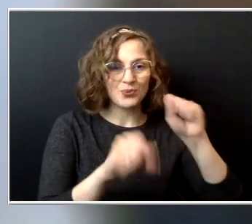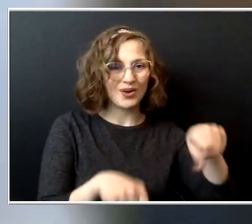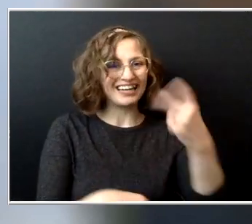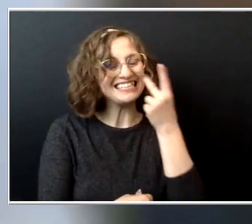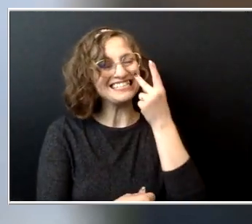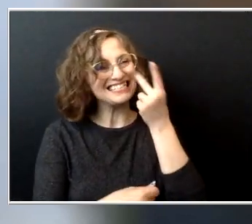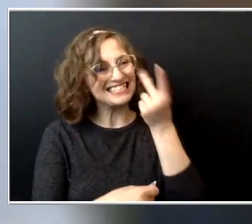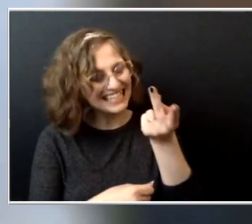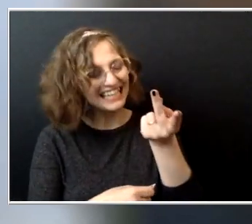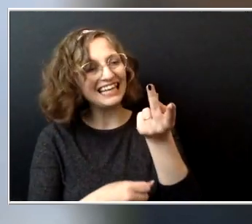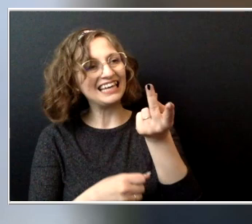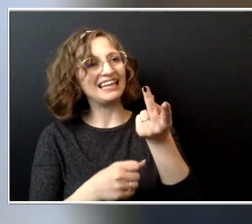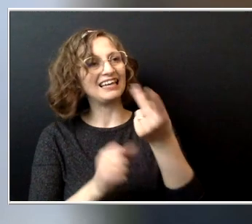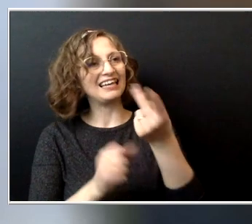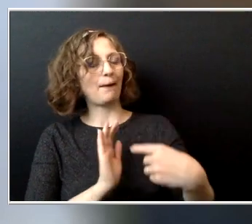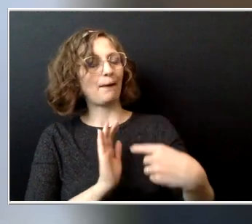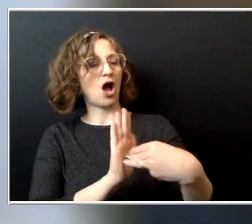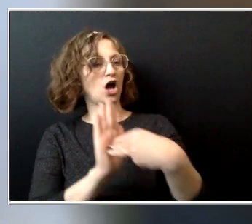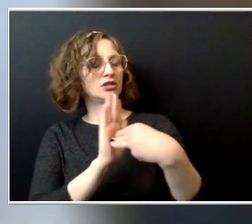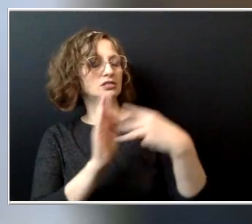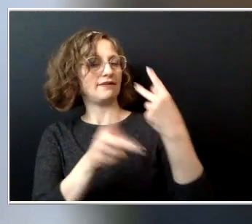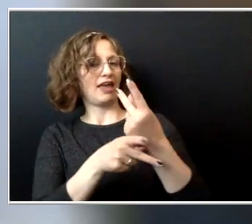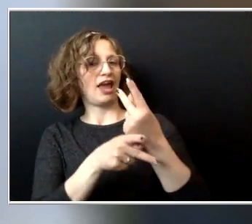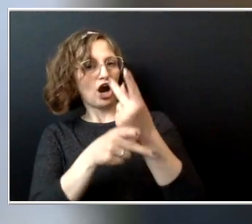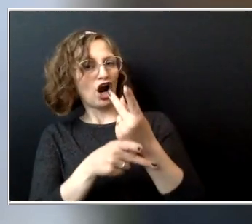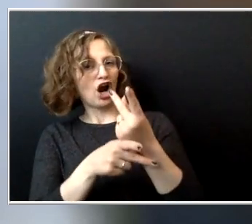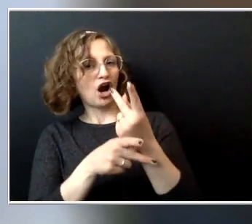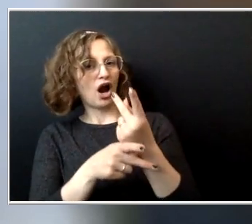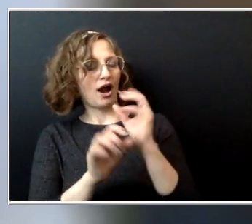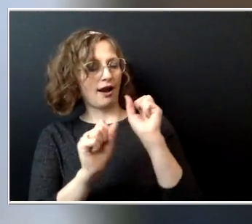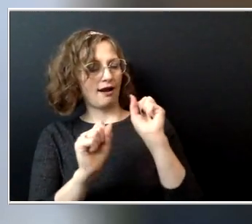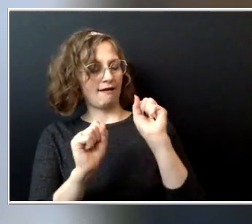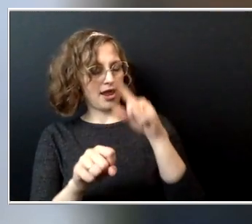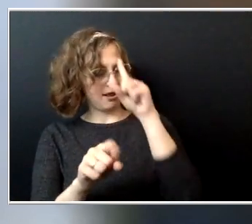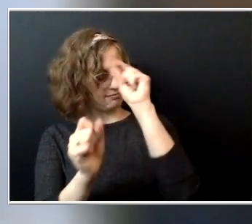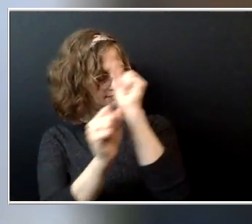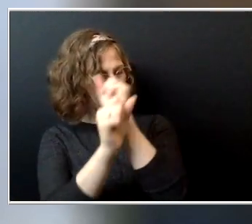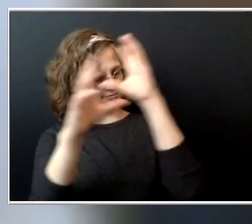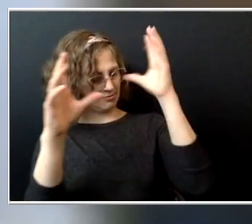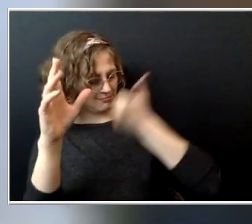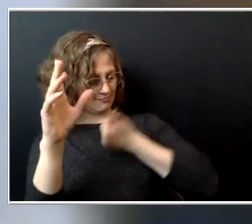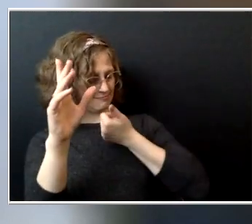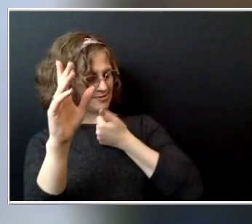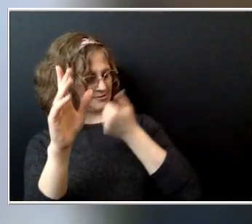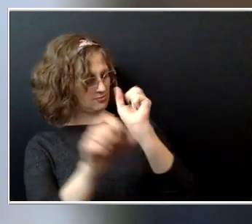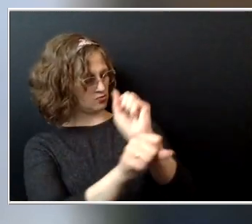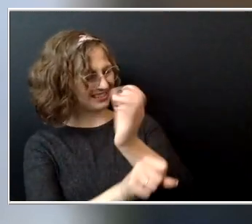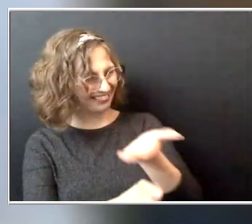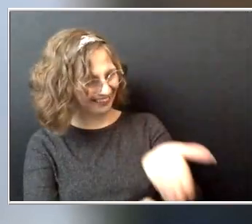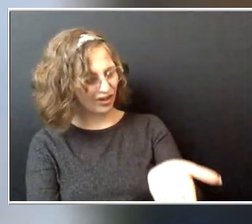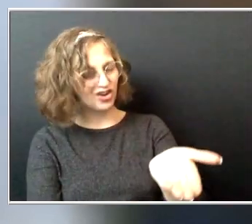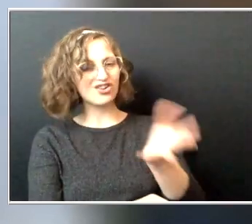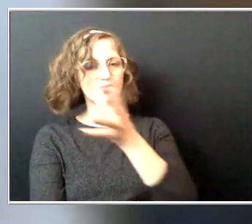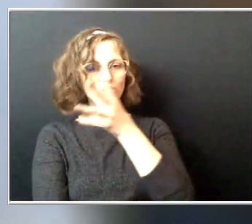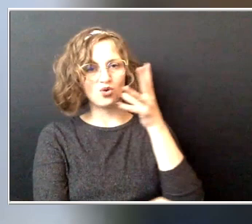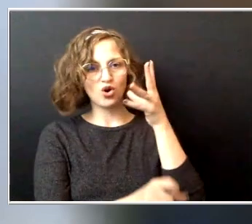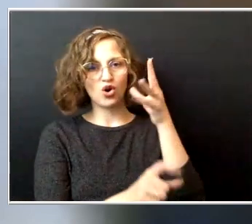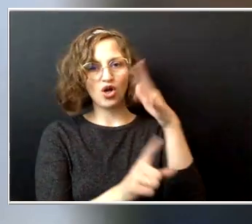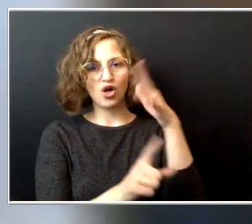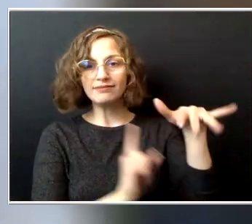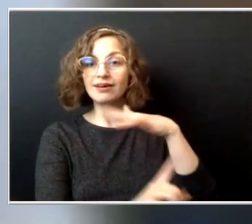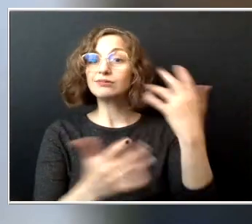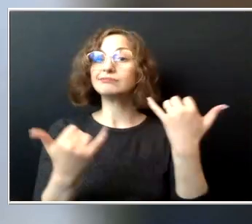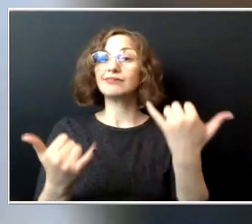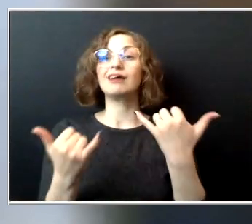can imagine themselves practicing at that level in a rural environment. Right now, most of the training is done in